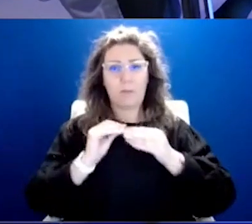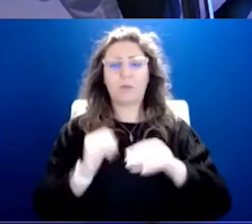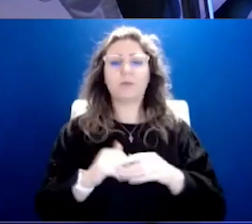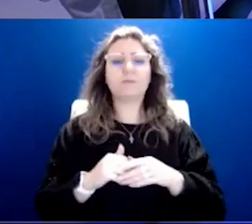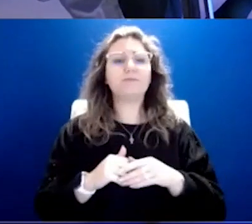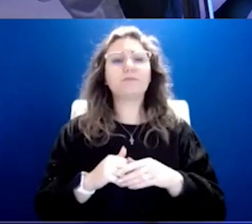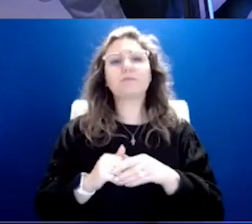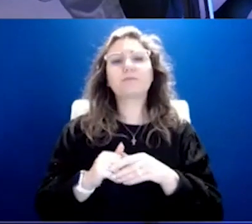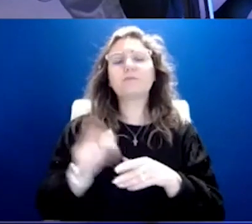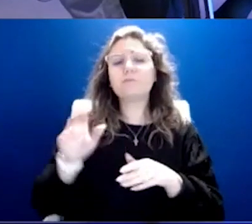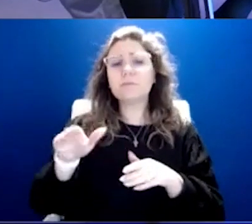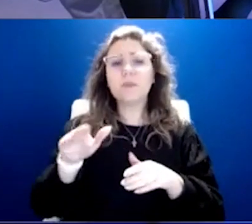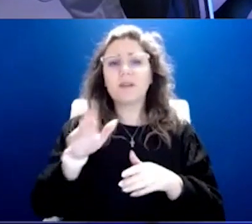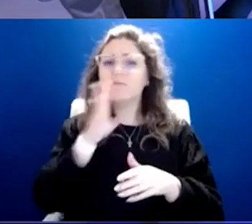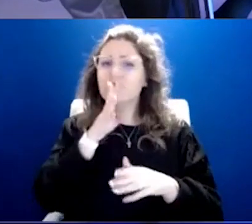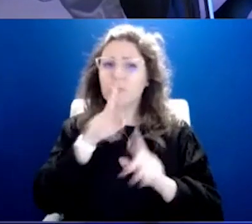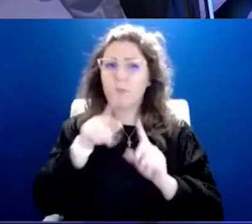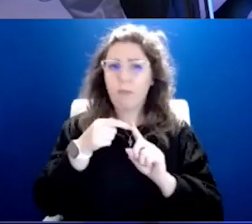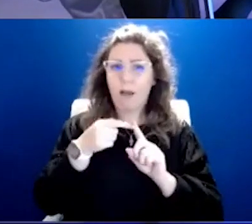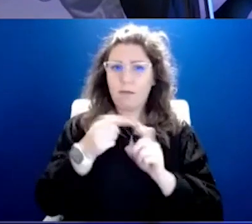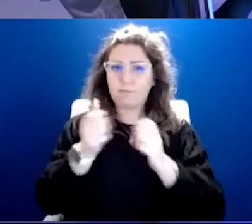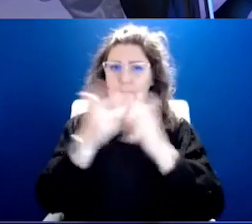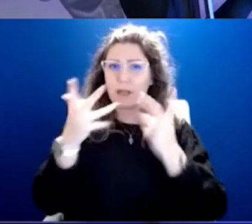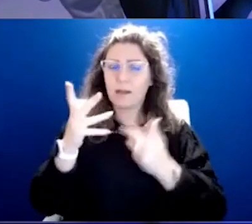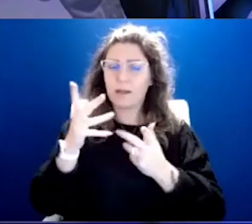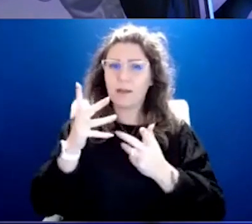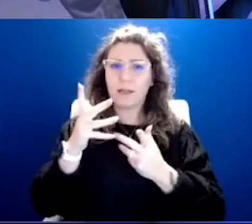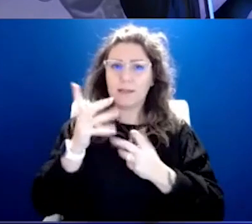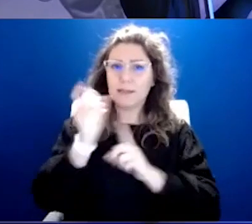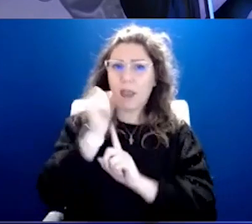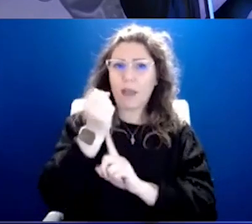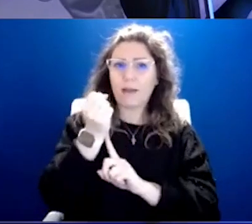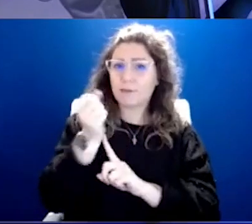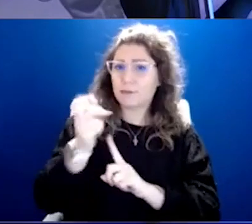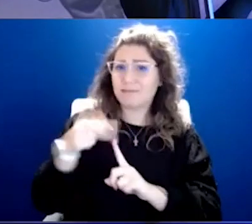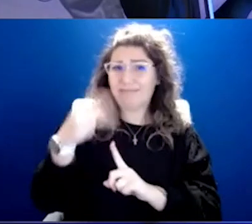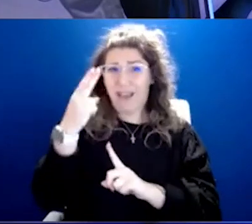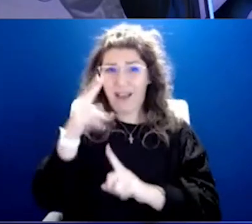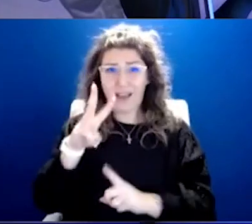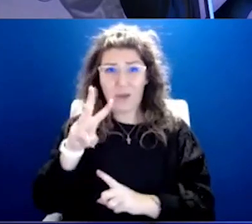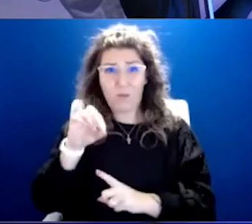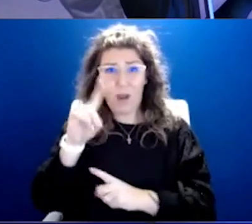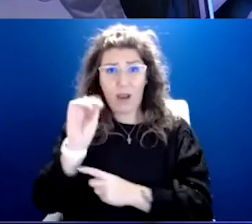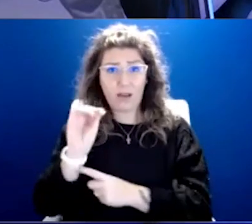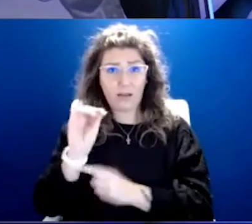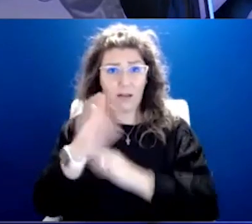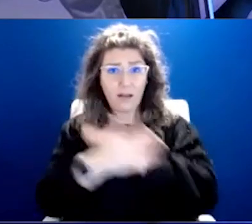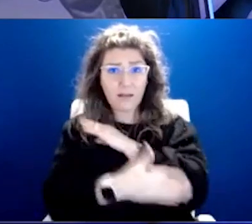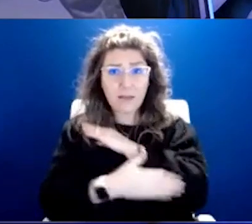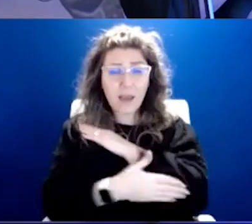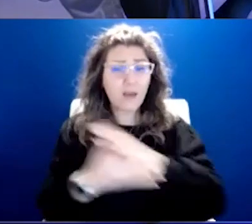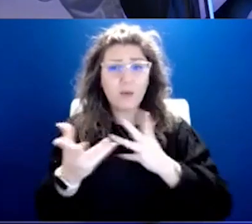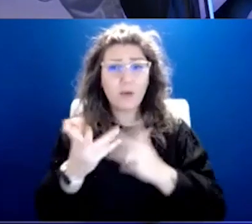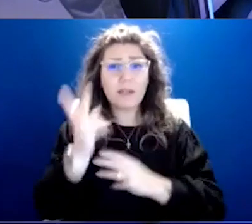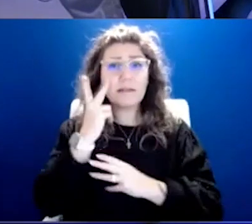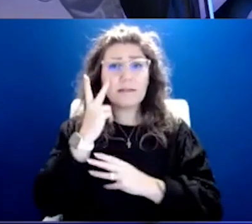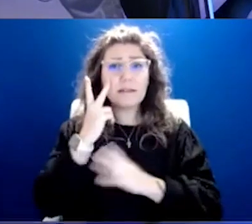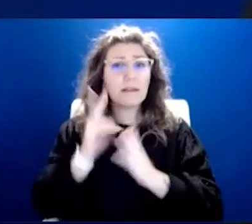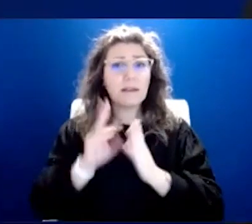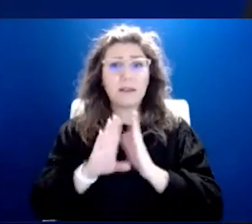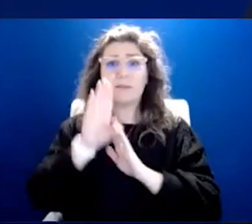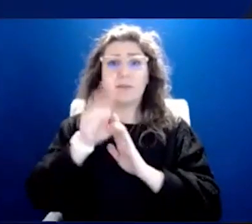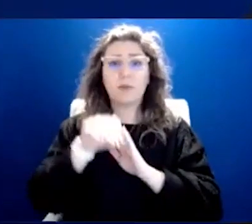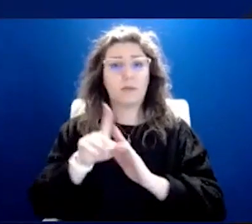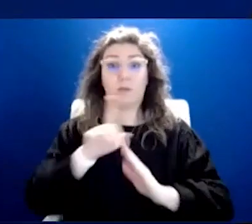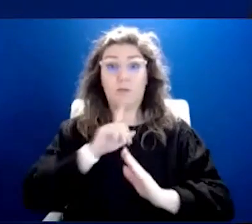talk about how many cases are high in Wyandotte County right now. What are you seeing? Up, down, and where very, are we going? Very